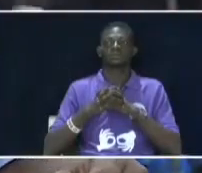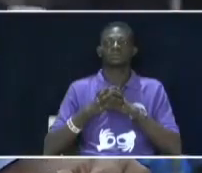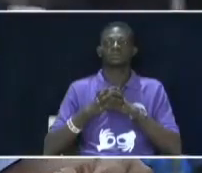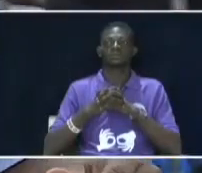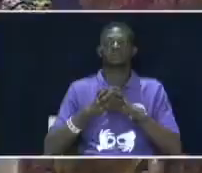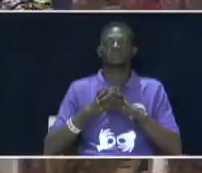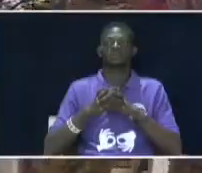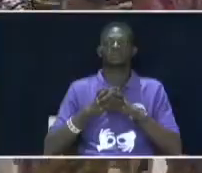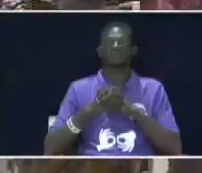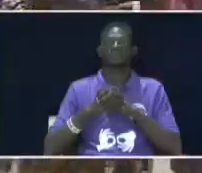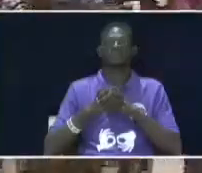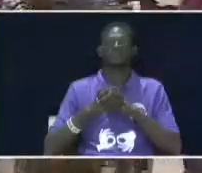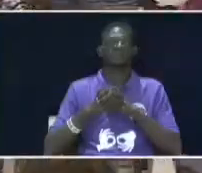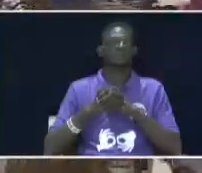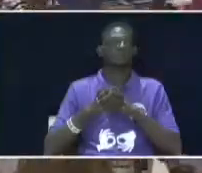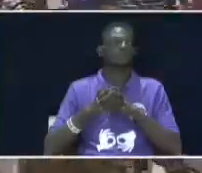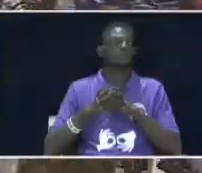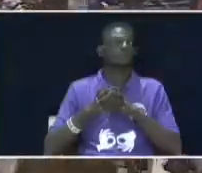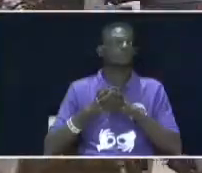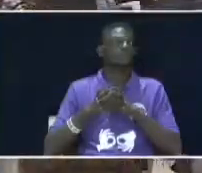Remove the barrier.